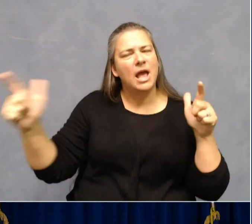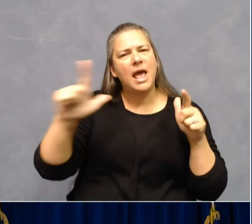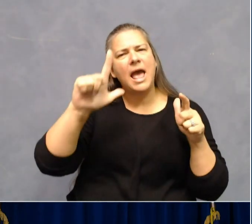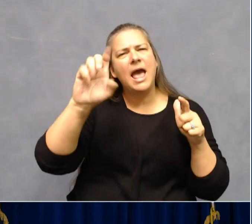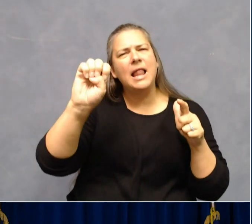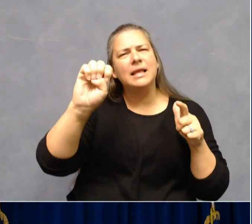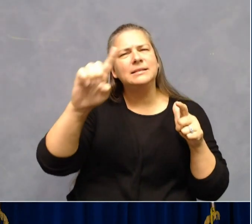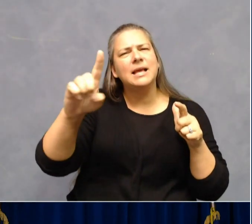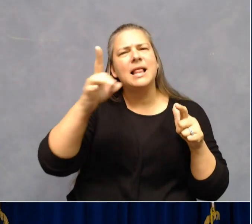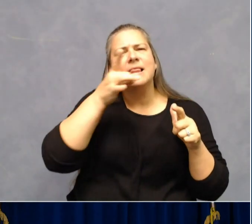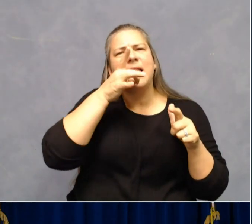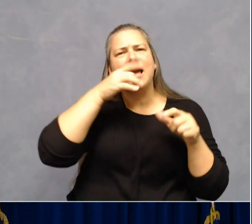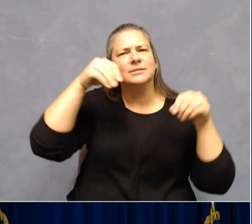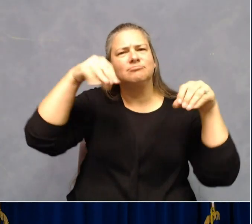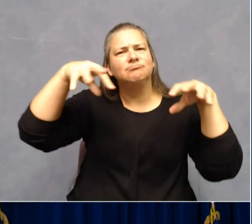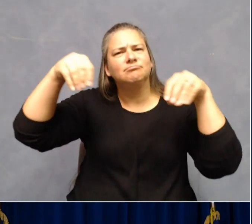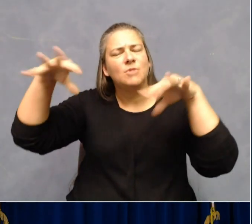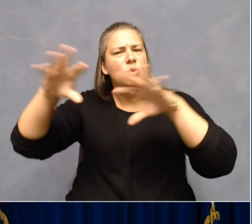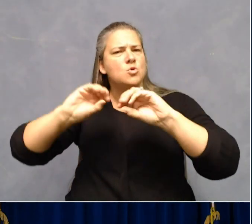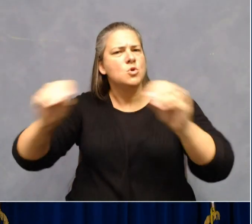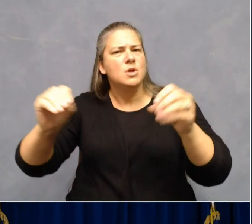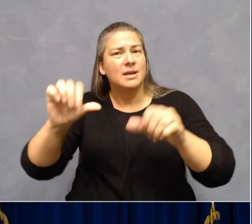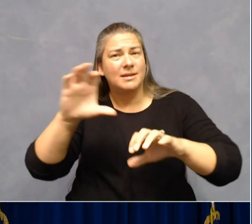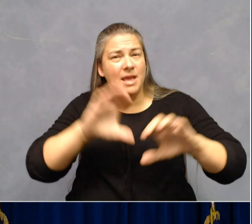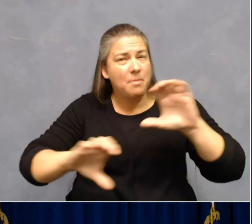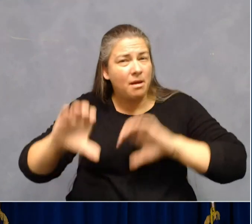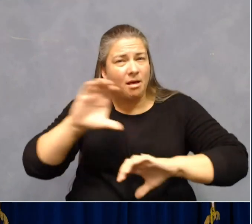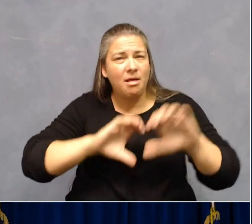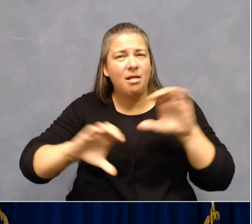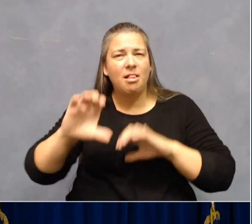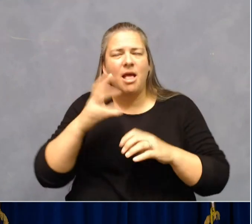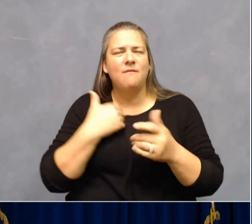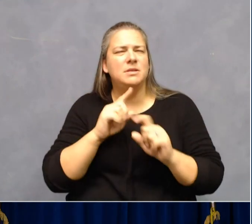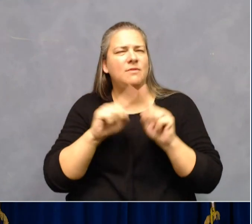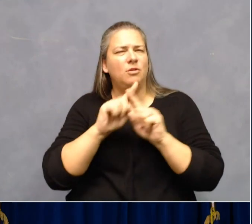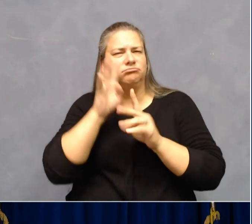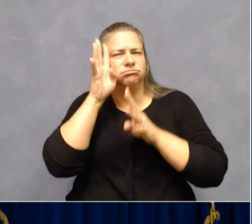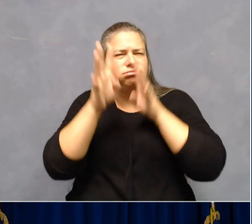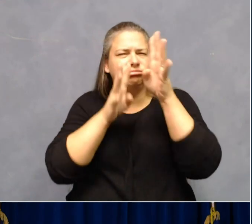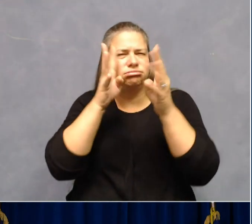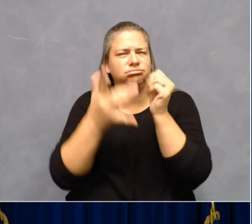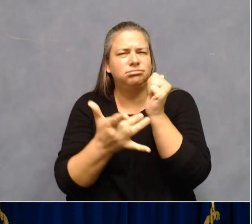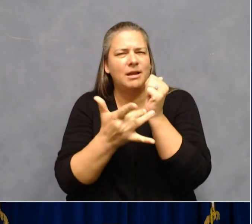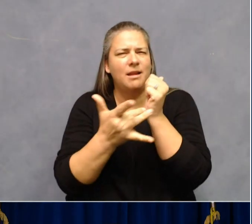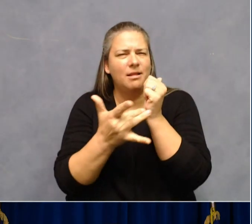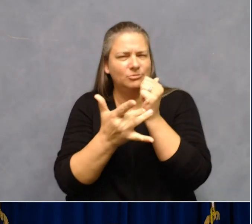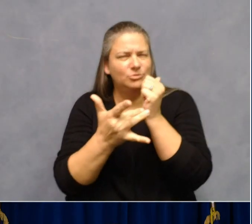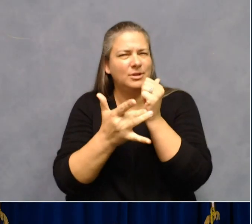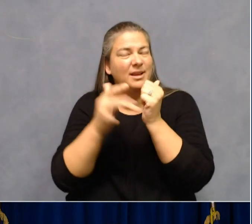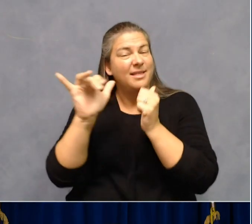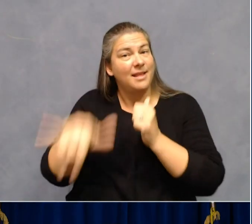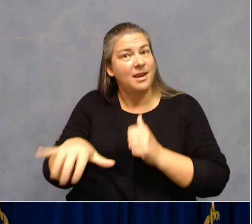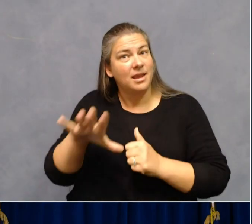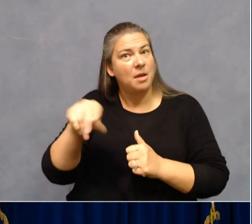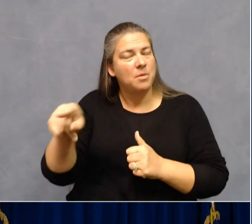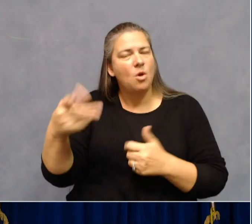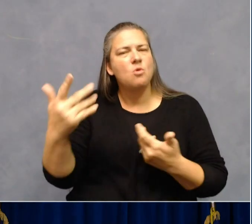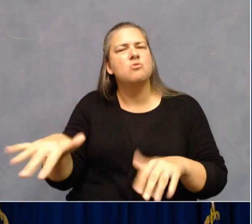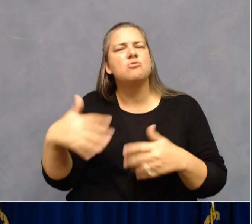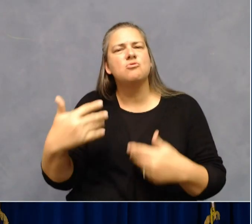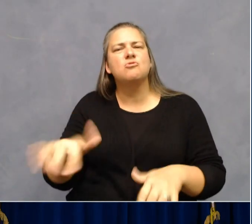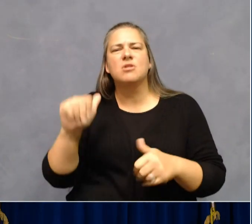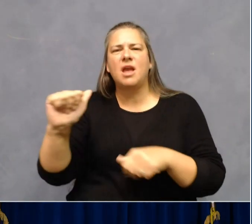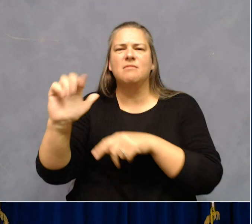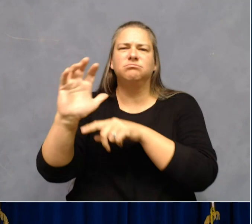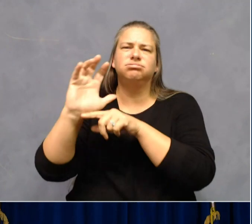growing practices, and many other innovative technology that position the company for success and make us